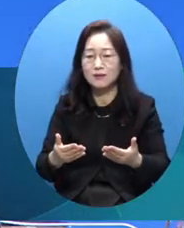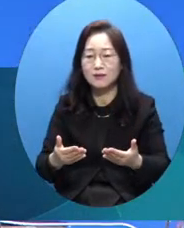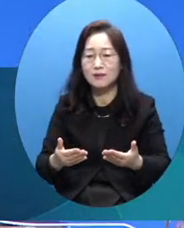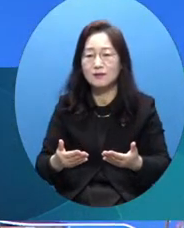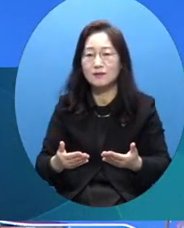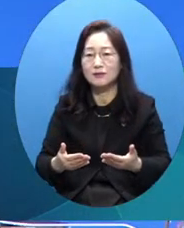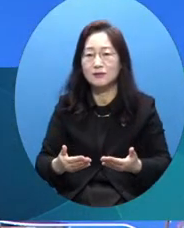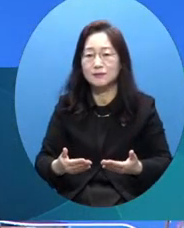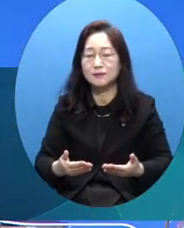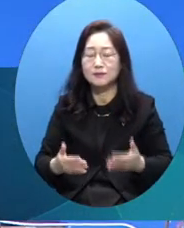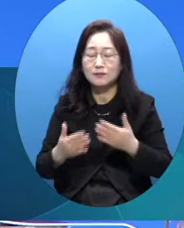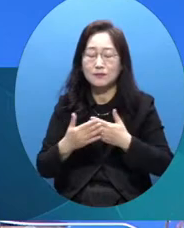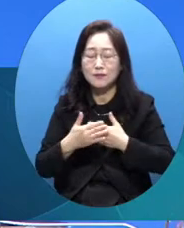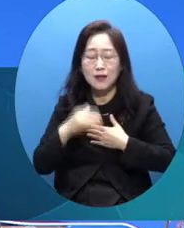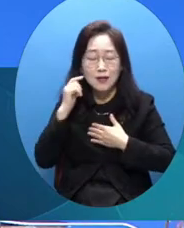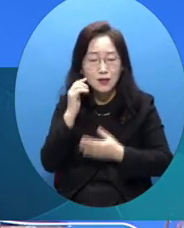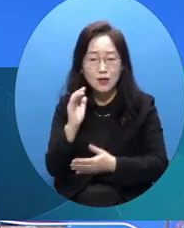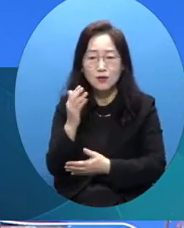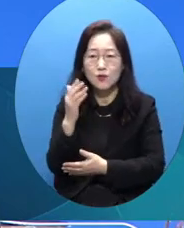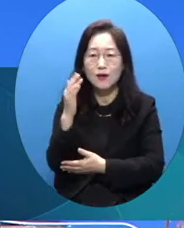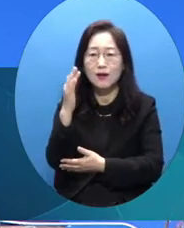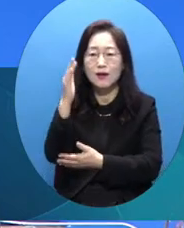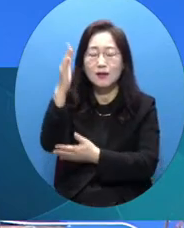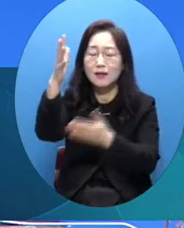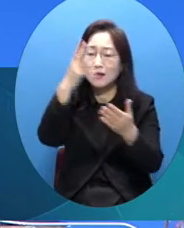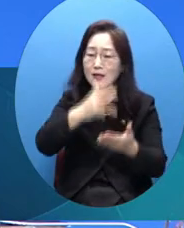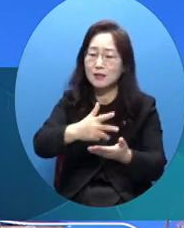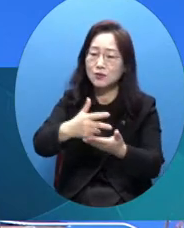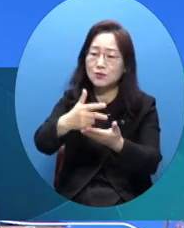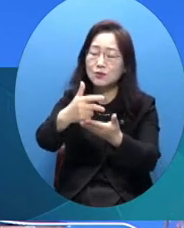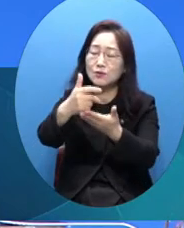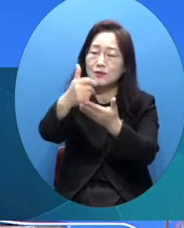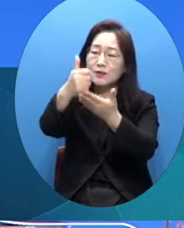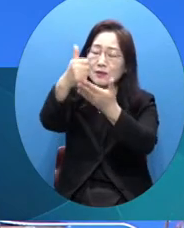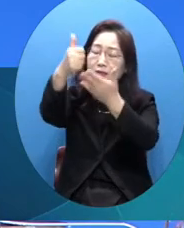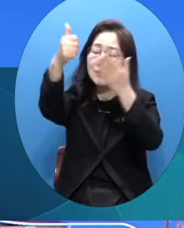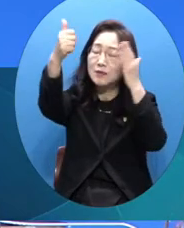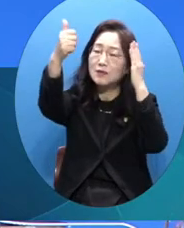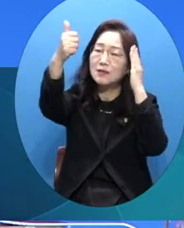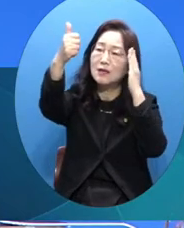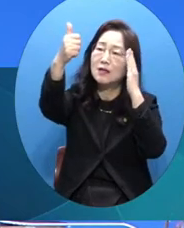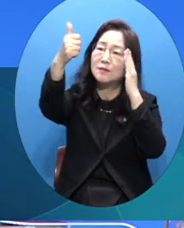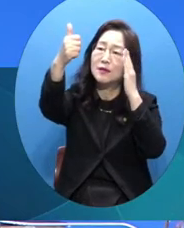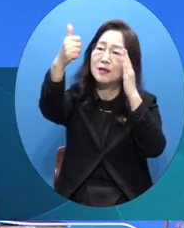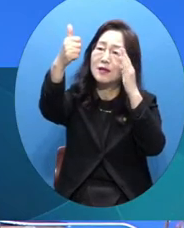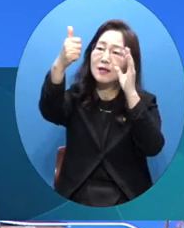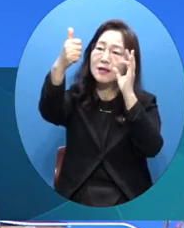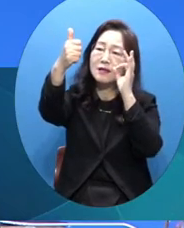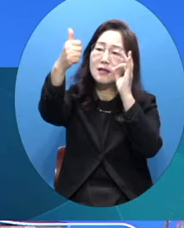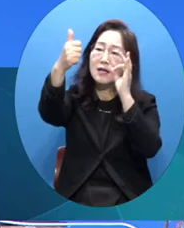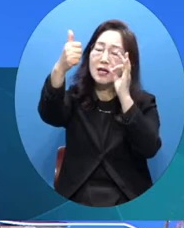I shall quickly forget how the the world will be said